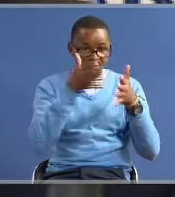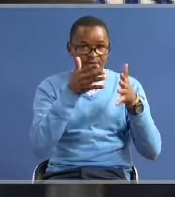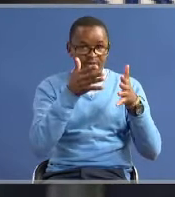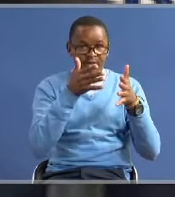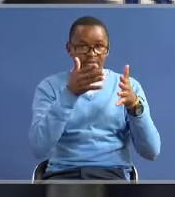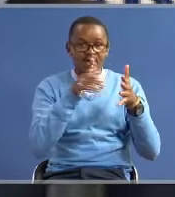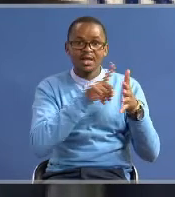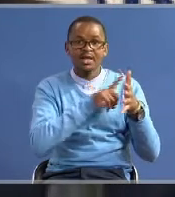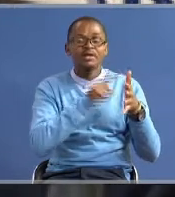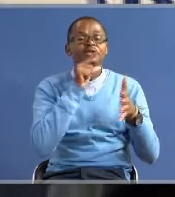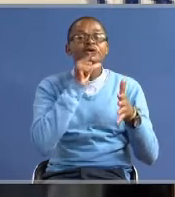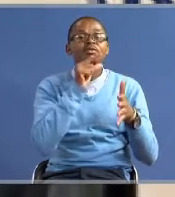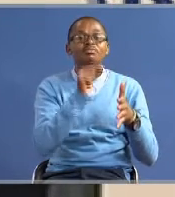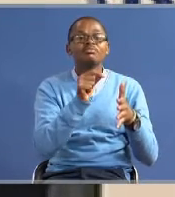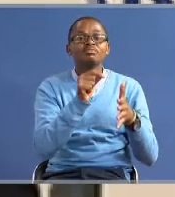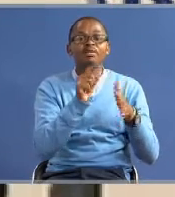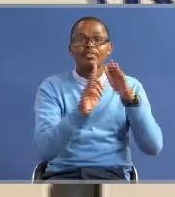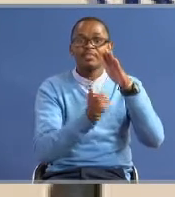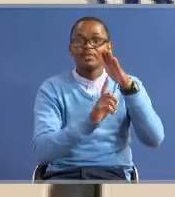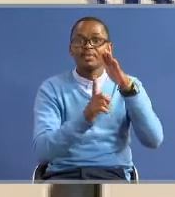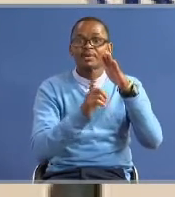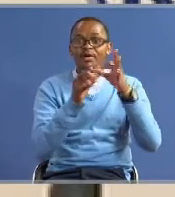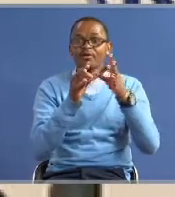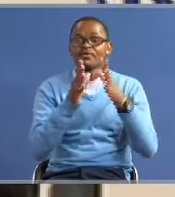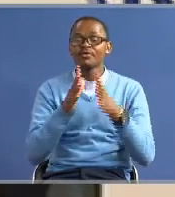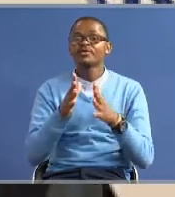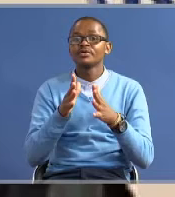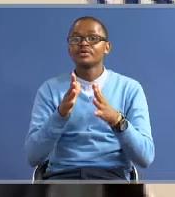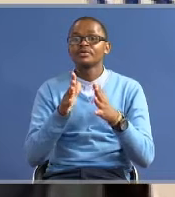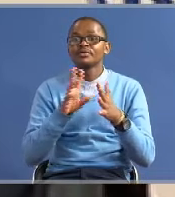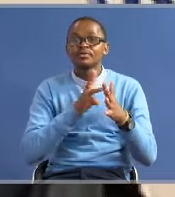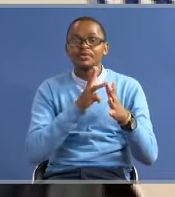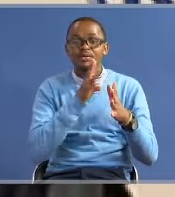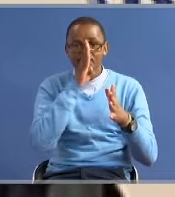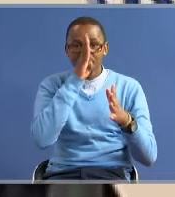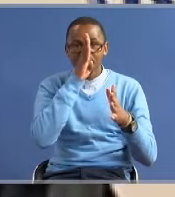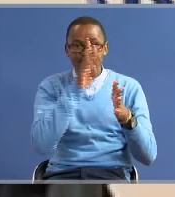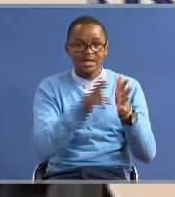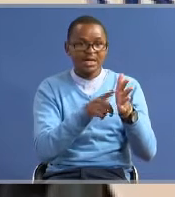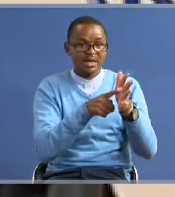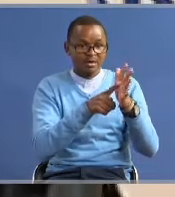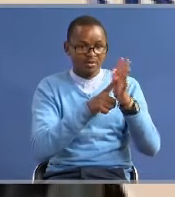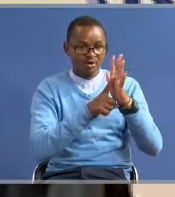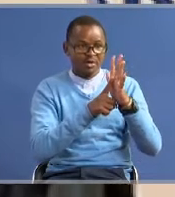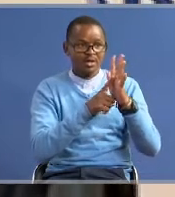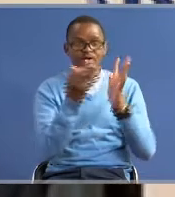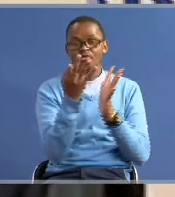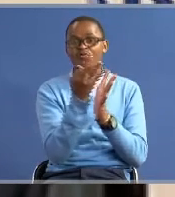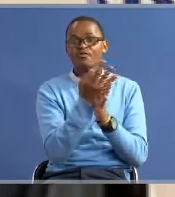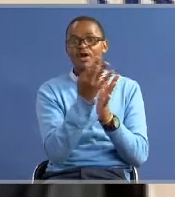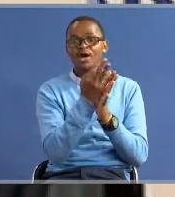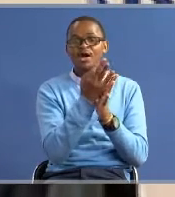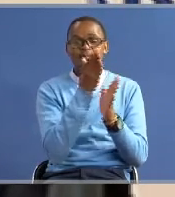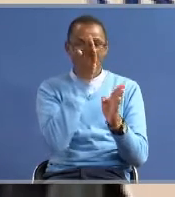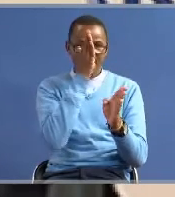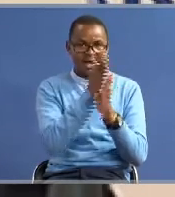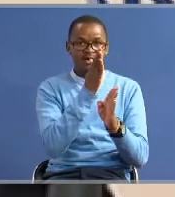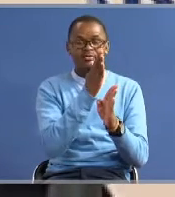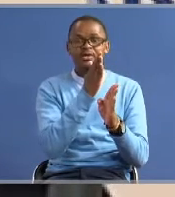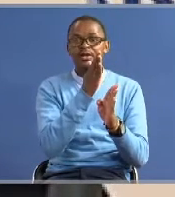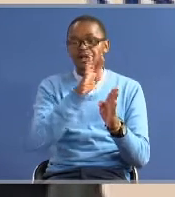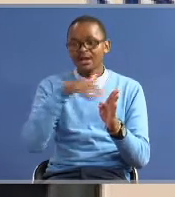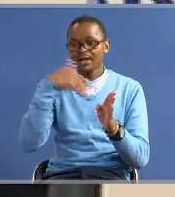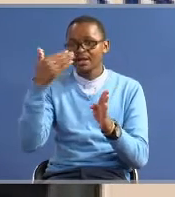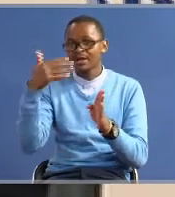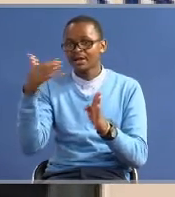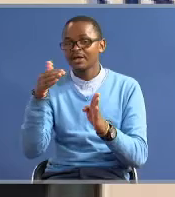regard, ladies and gentlemen, the ministry officials will be required to file accurate and daily returns on